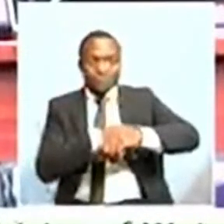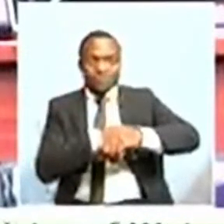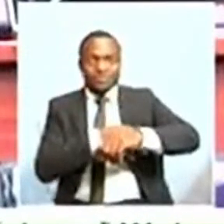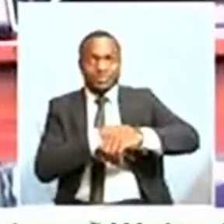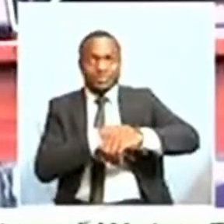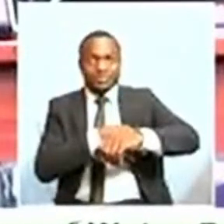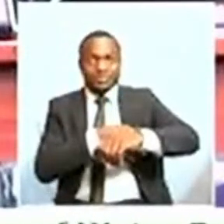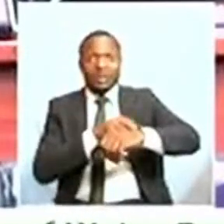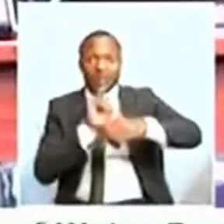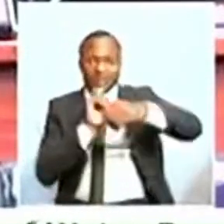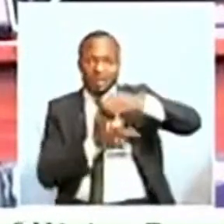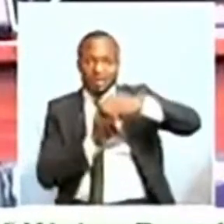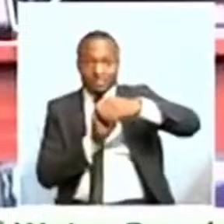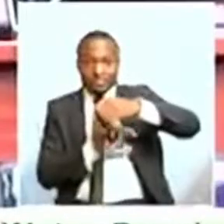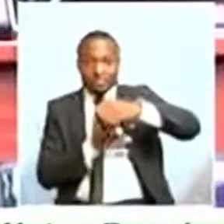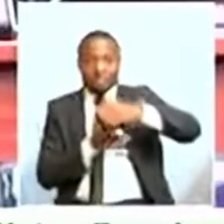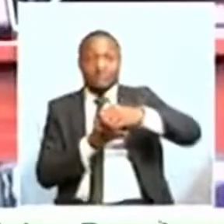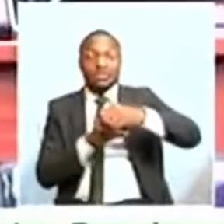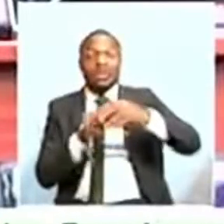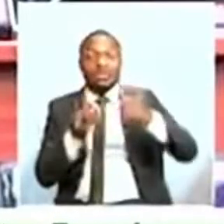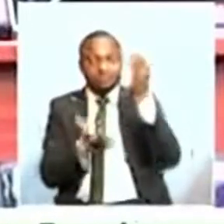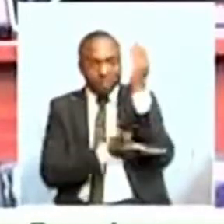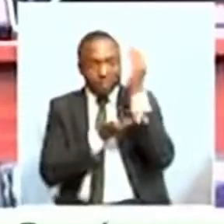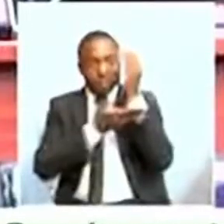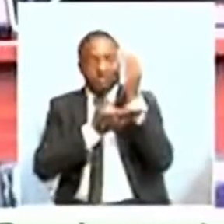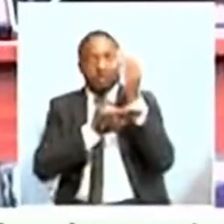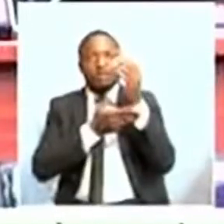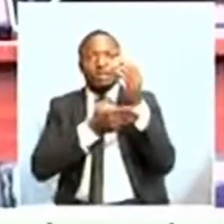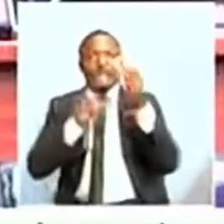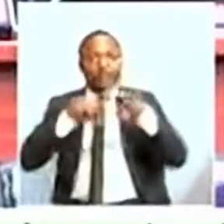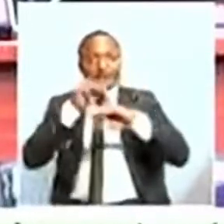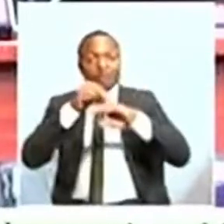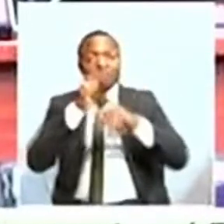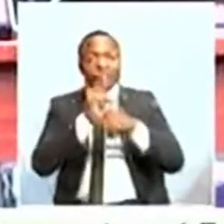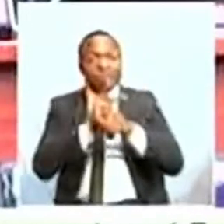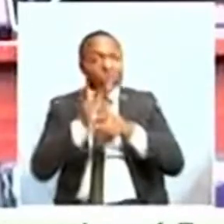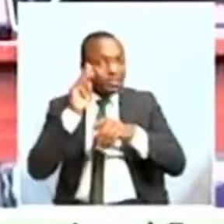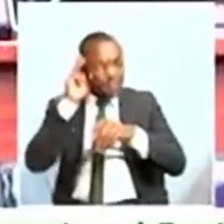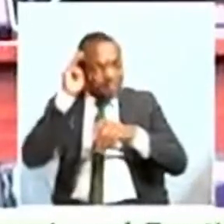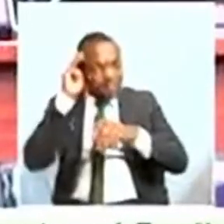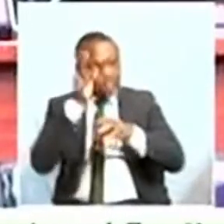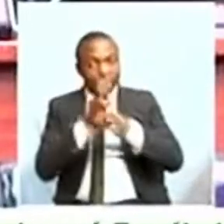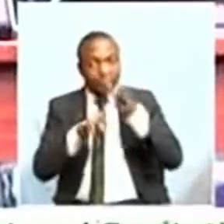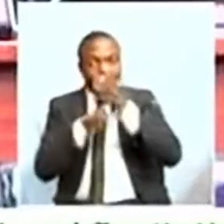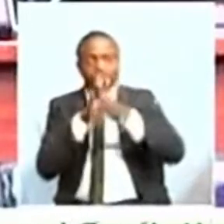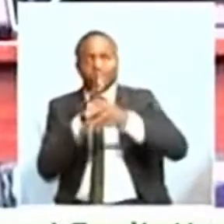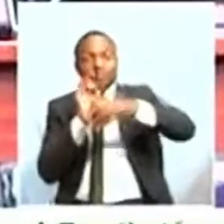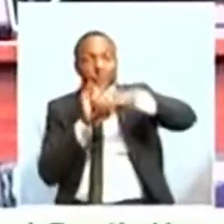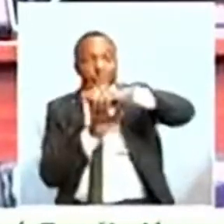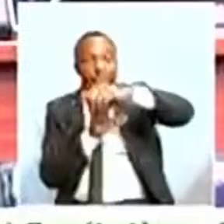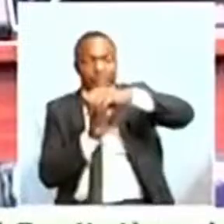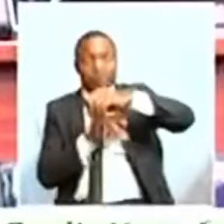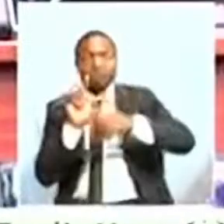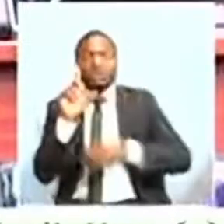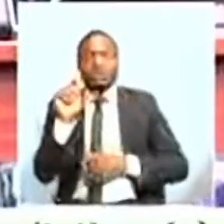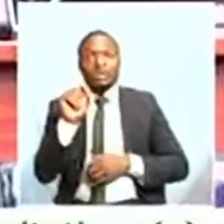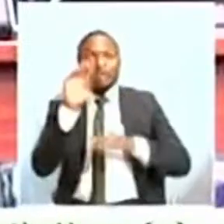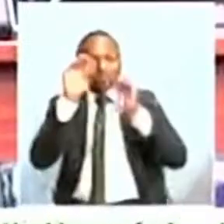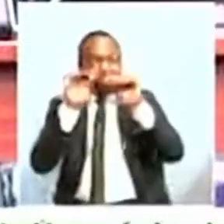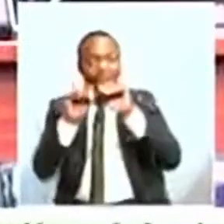security. Furthermore, the Ministry has planned to construct 20 dams and rehabilitate 14 dams just this